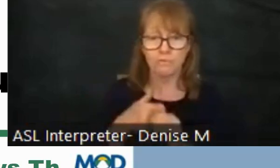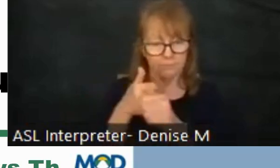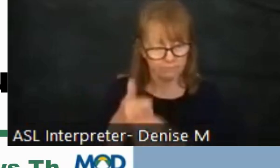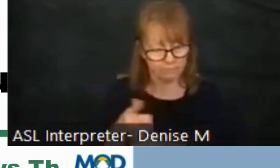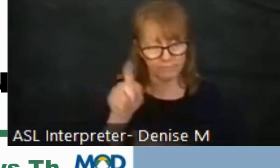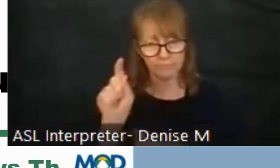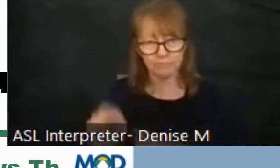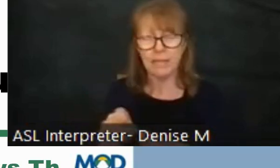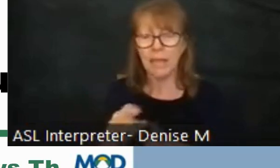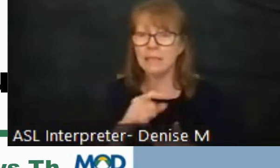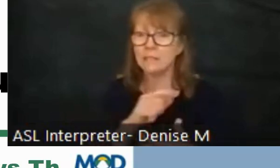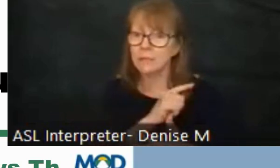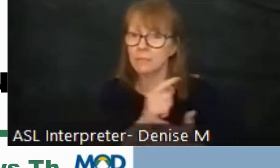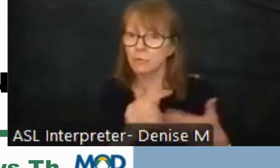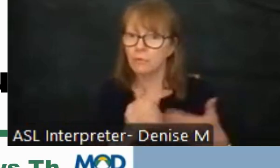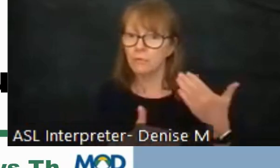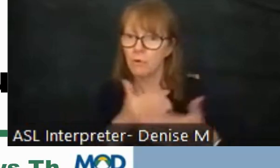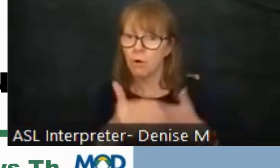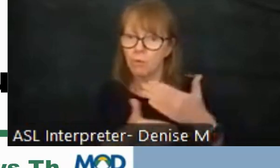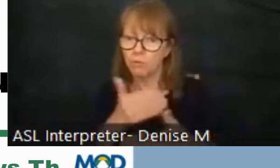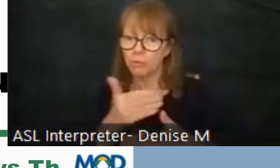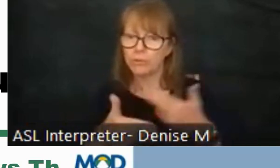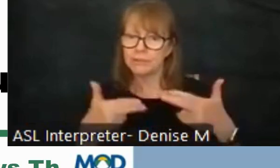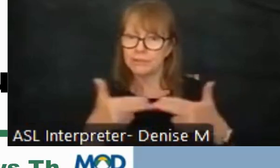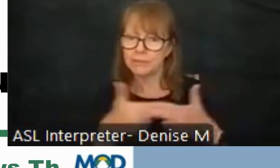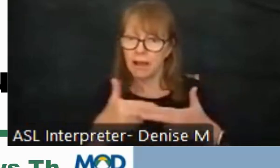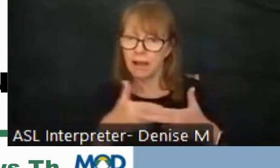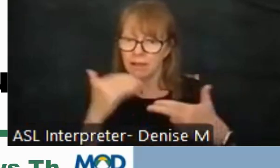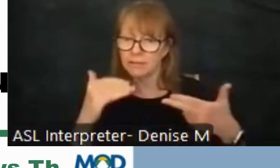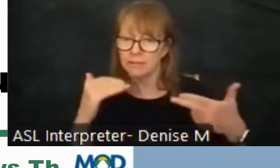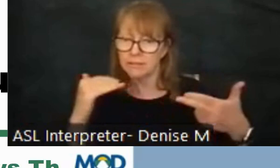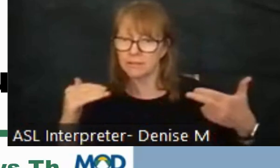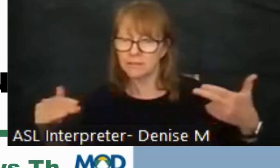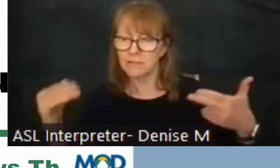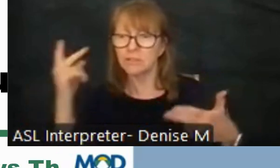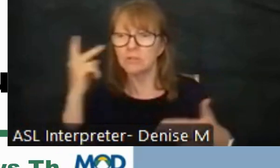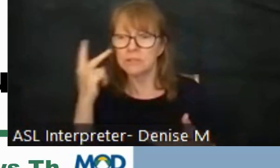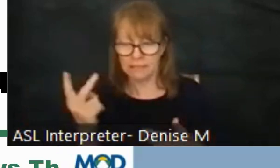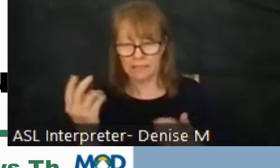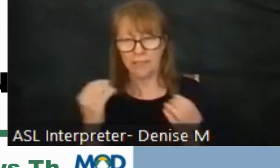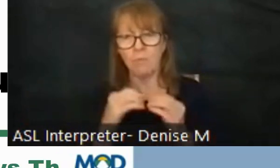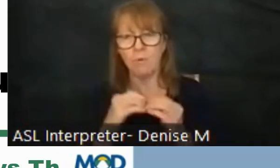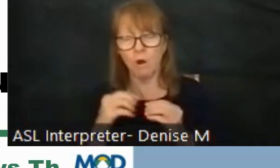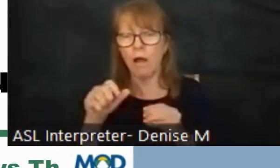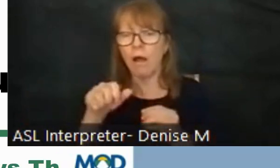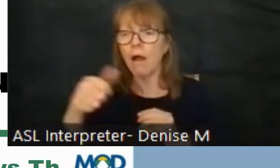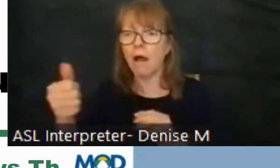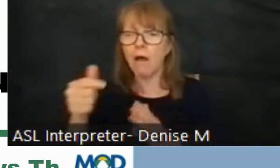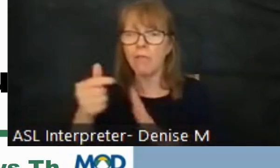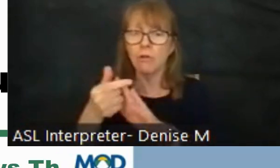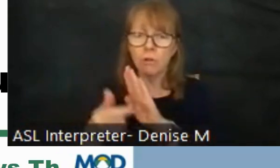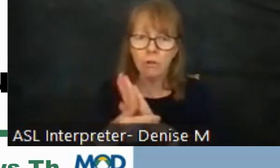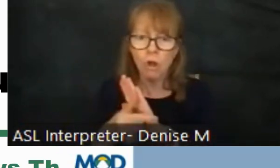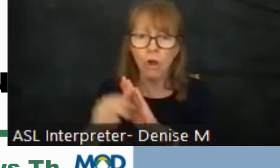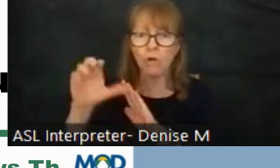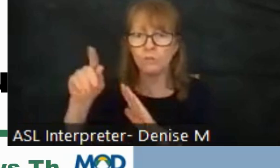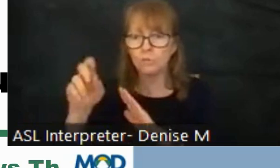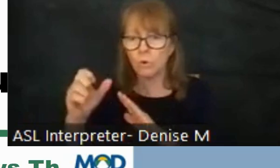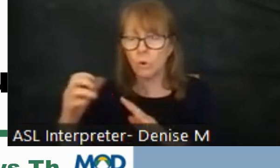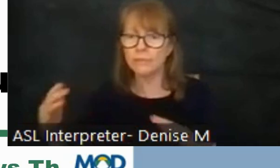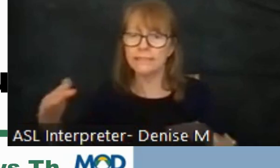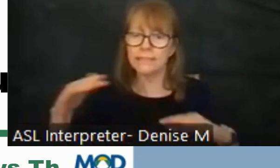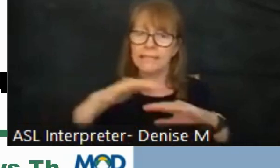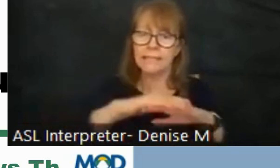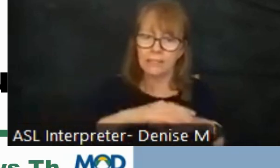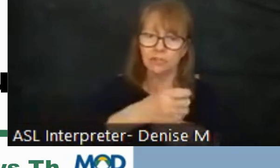forward with the presentation, you're going to hear more about how these other laws, regulations, codes sometimes intersect with an